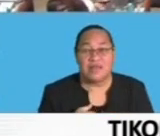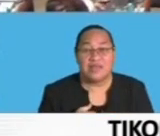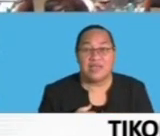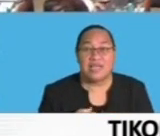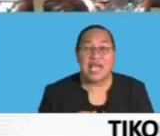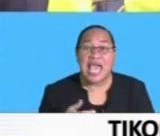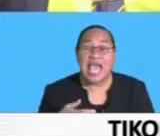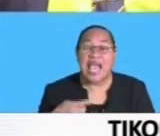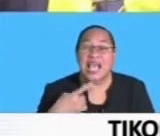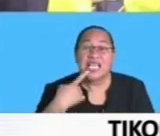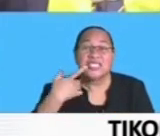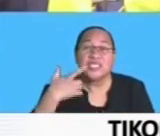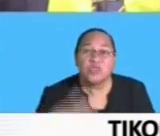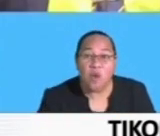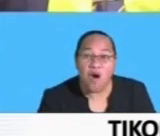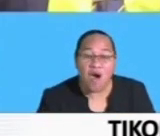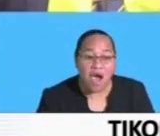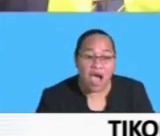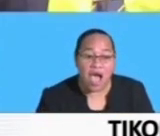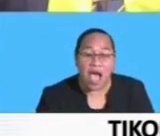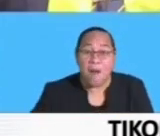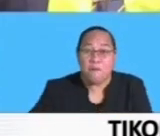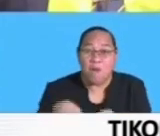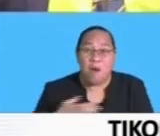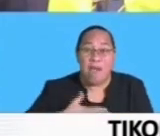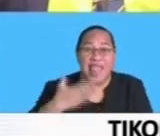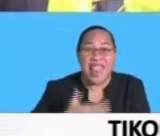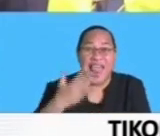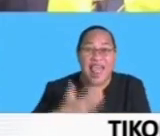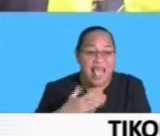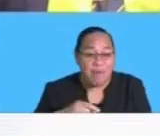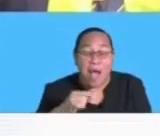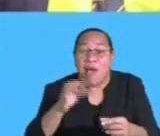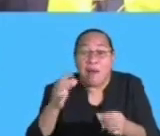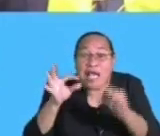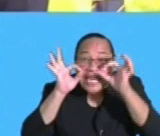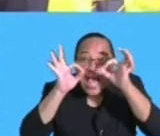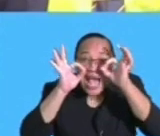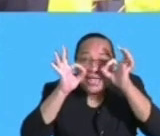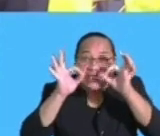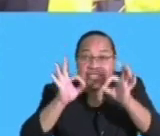He swore at me, broke my glass.